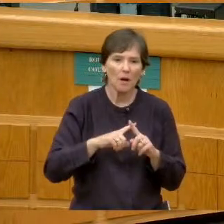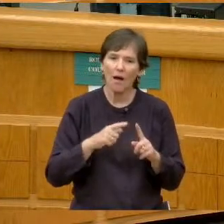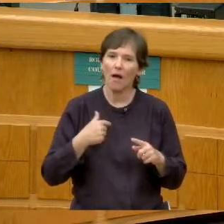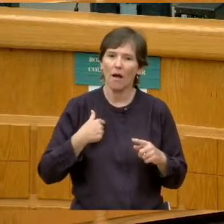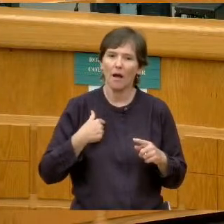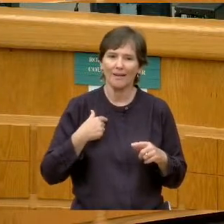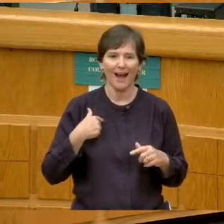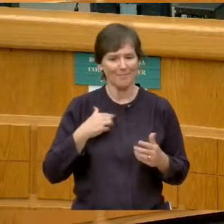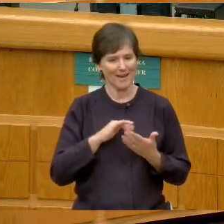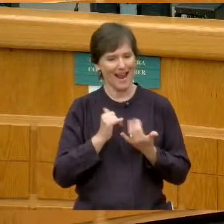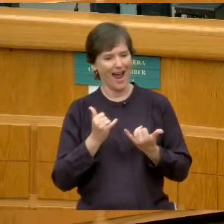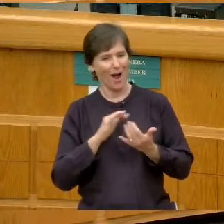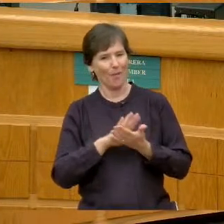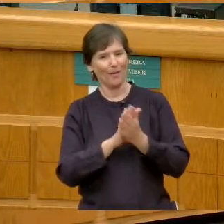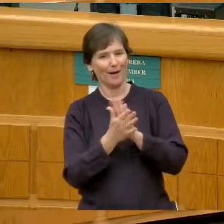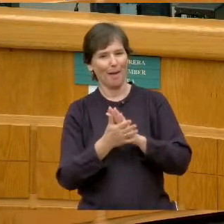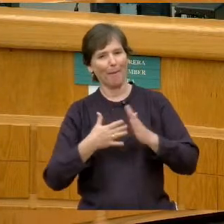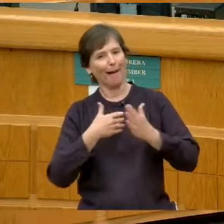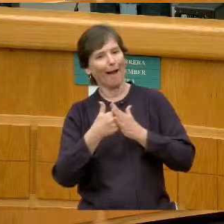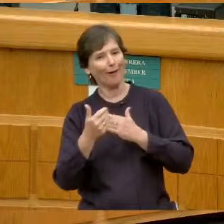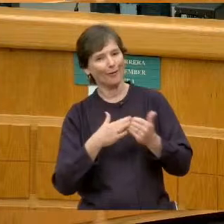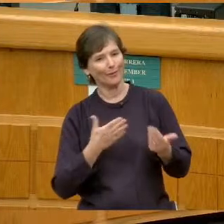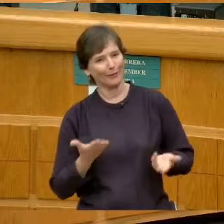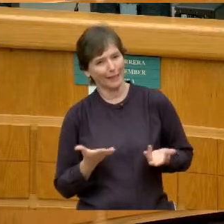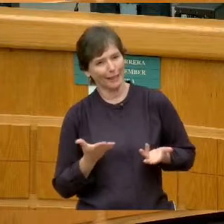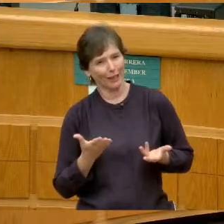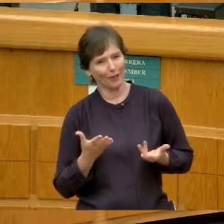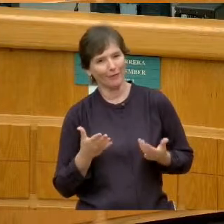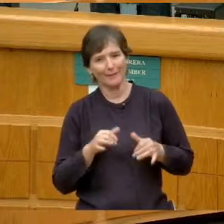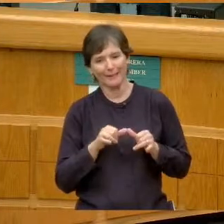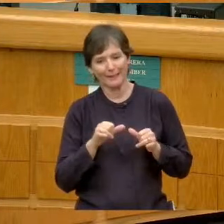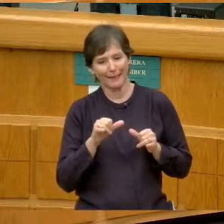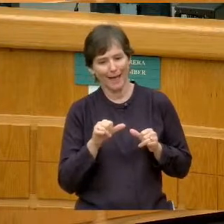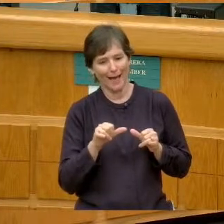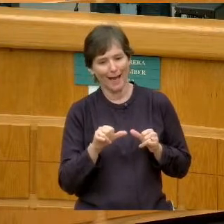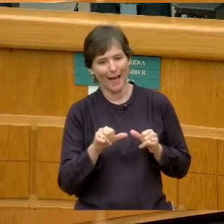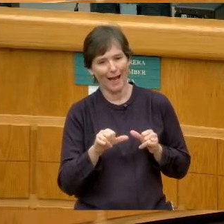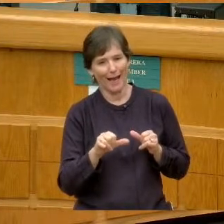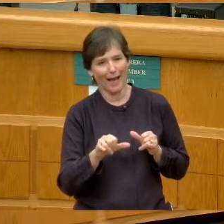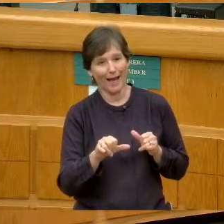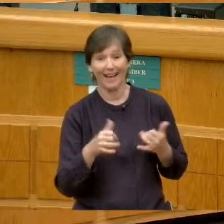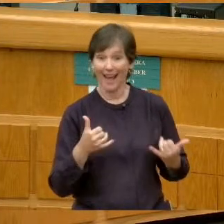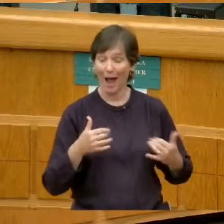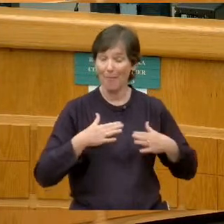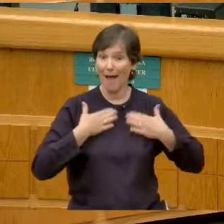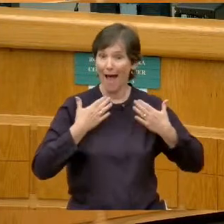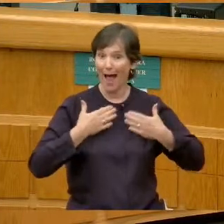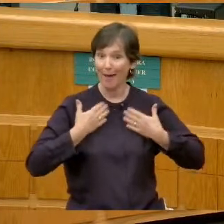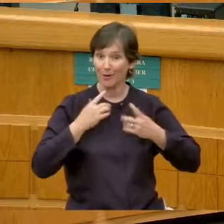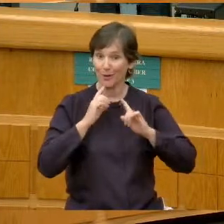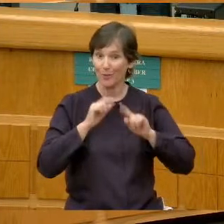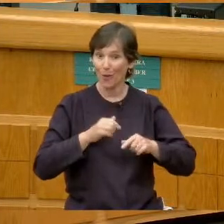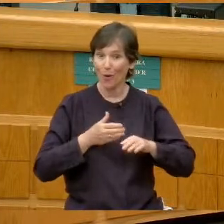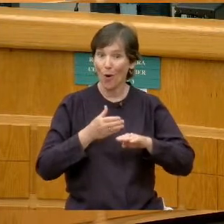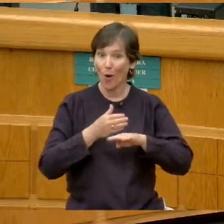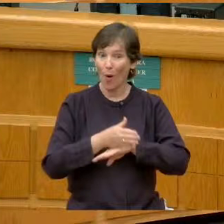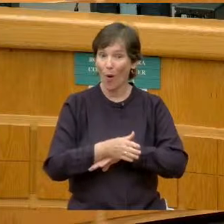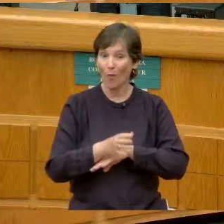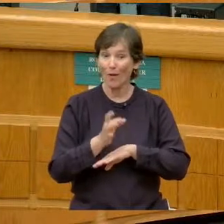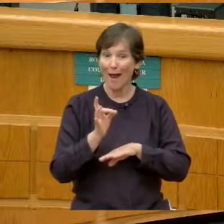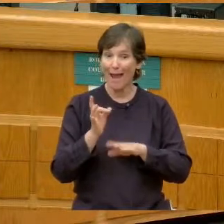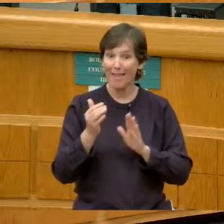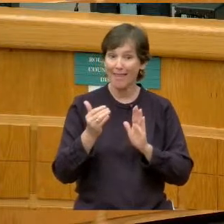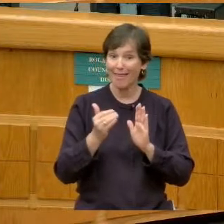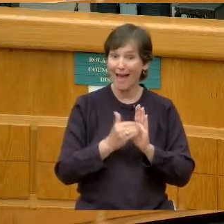in. Currently, I'm happy to report there are over 7,860 people here in Nueces County that have invited